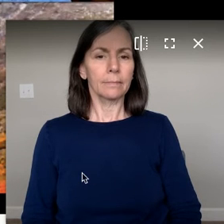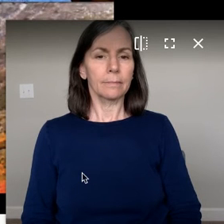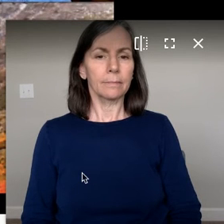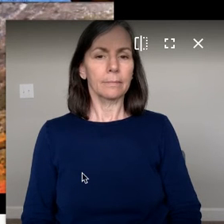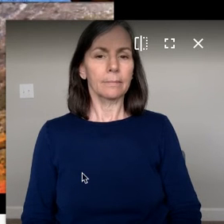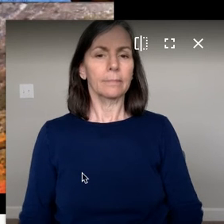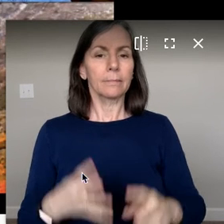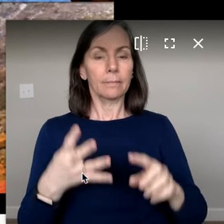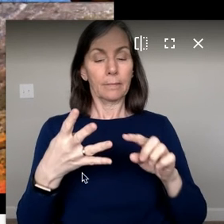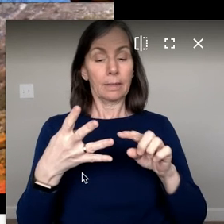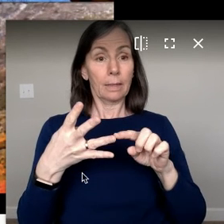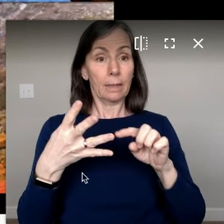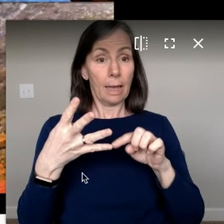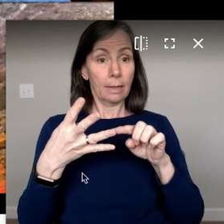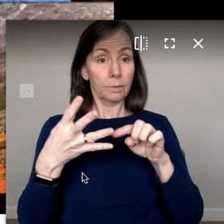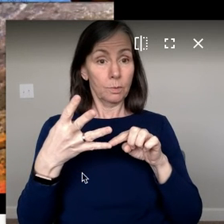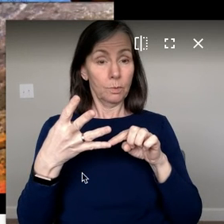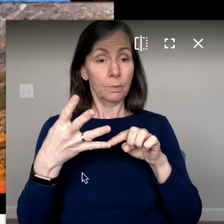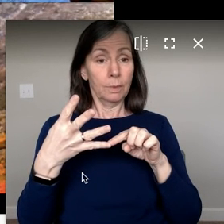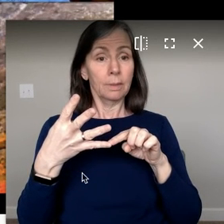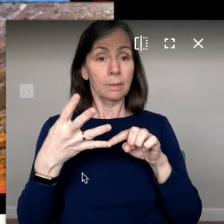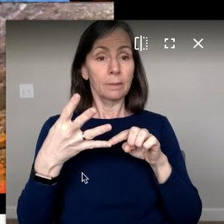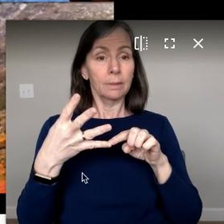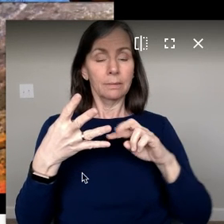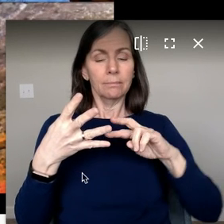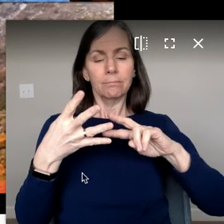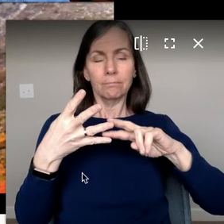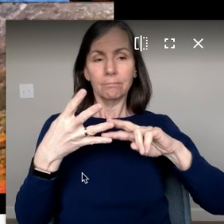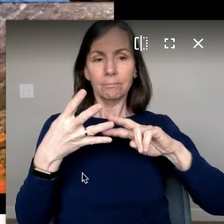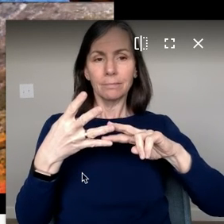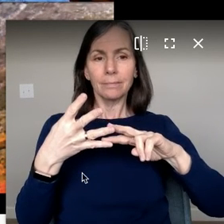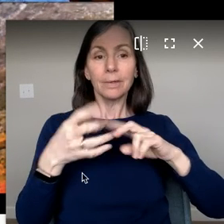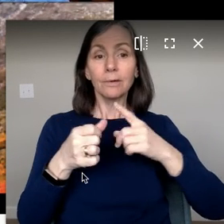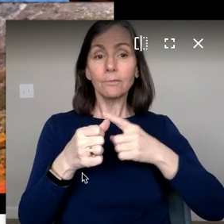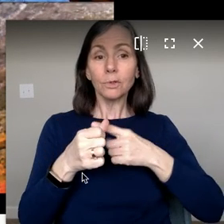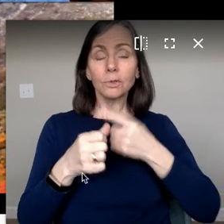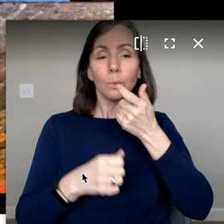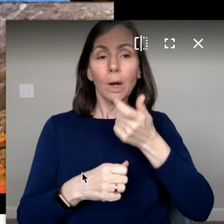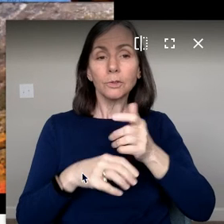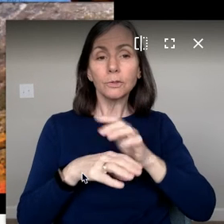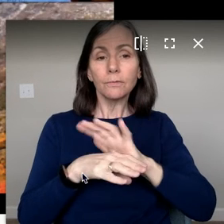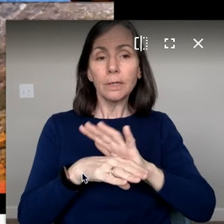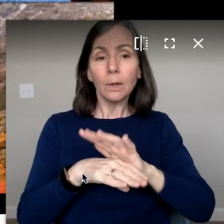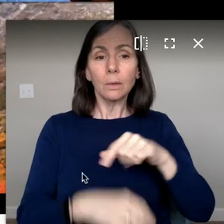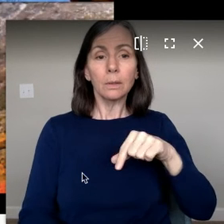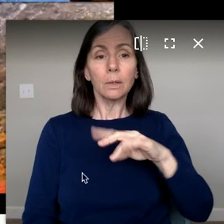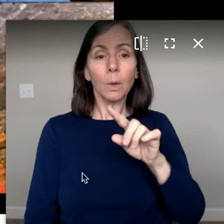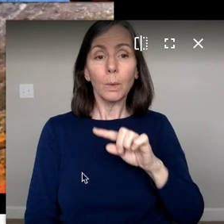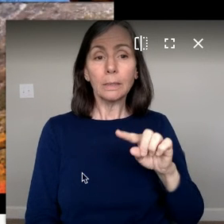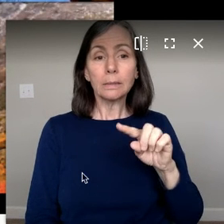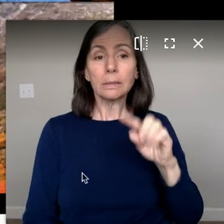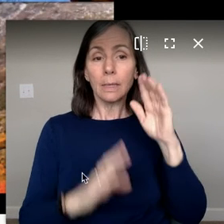The last two things you need to do today. First, watch this video on quiz